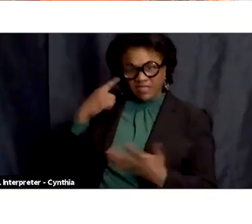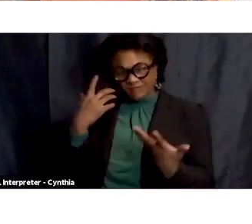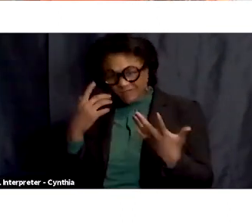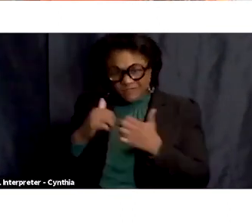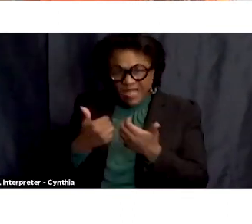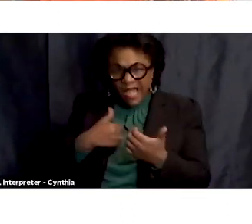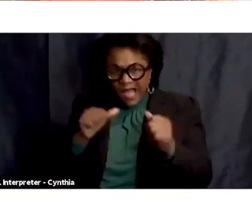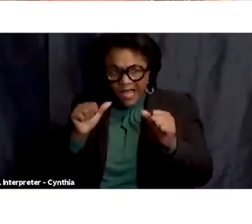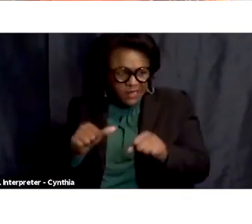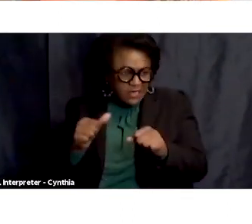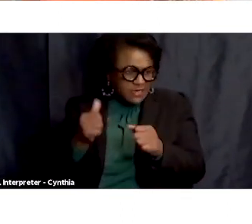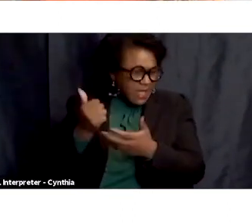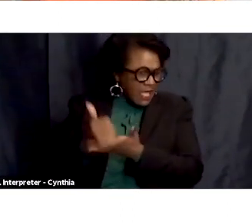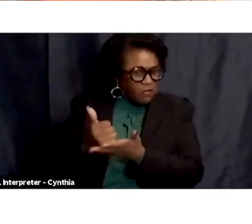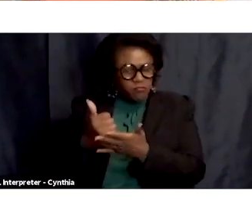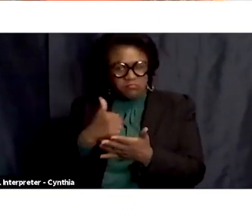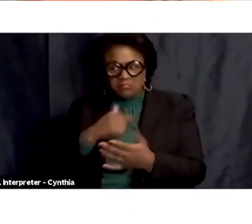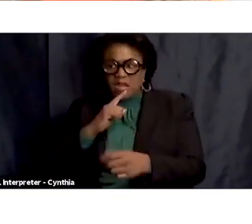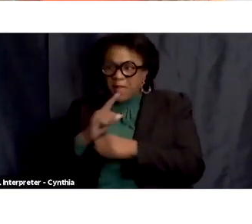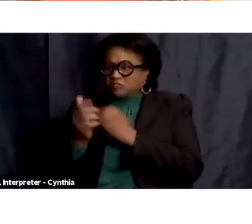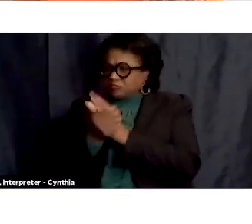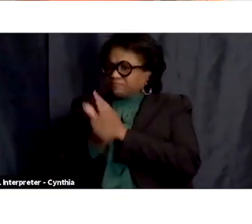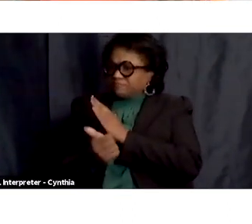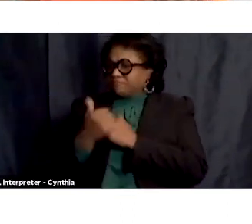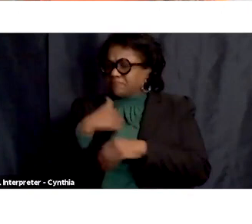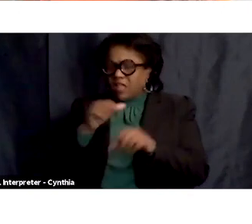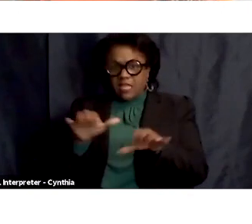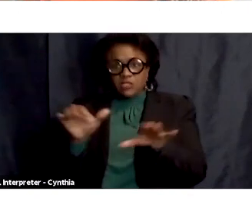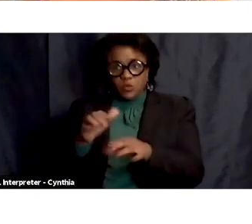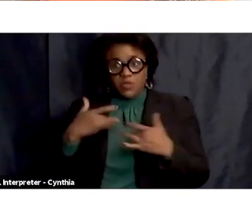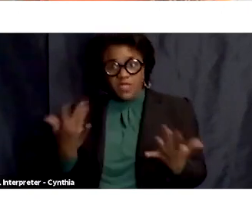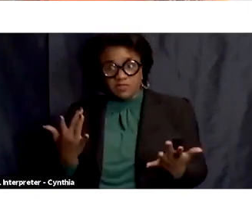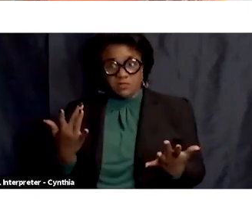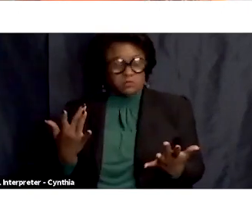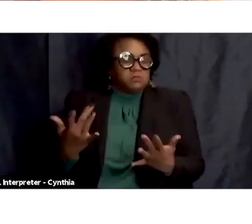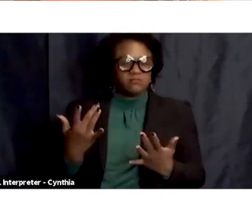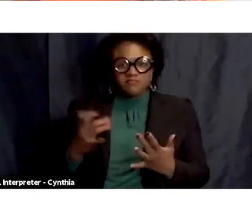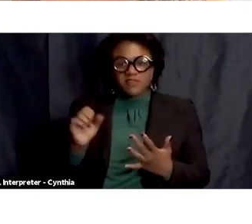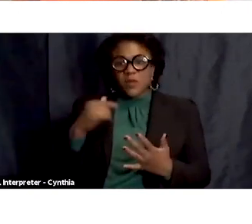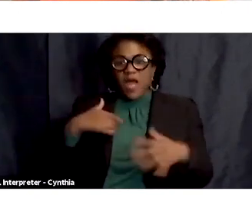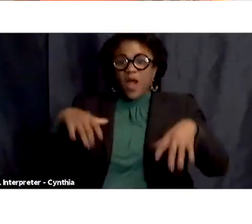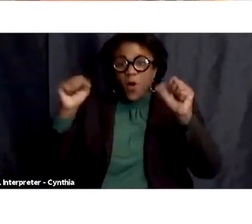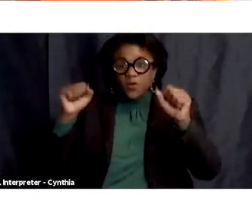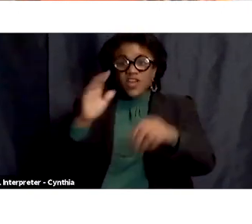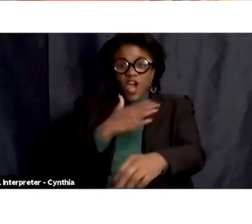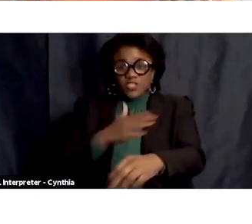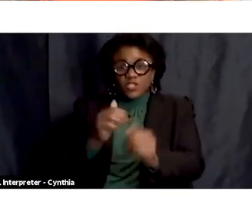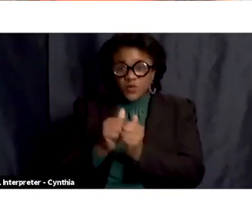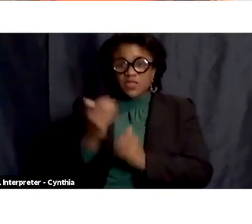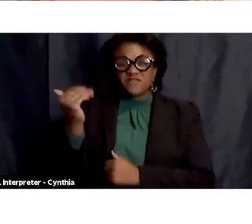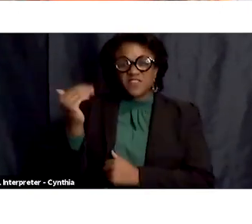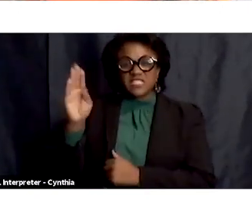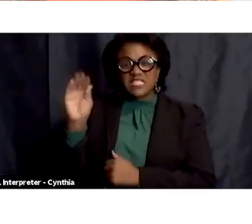help that I actually am good at? And I'm good at doing events. So I hosted a concert with about 15